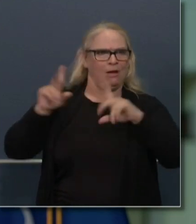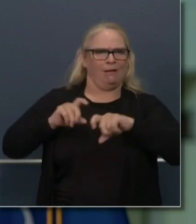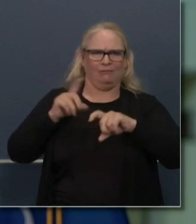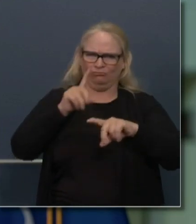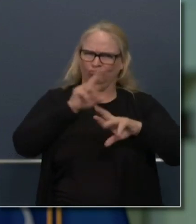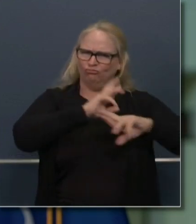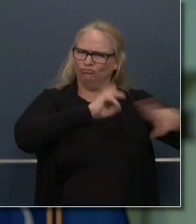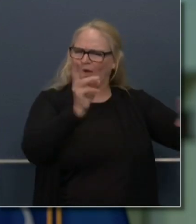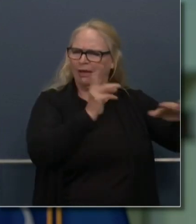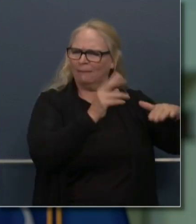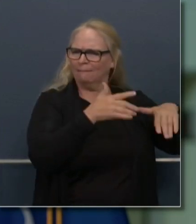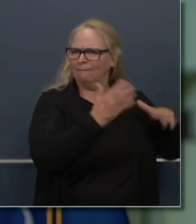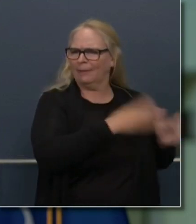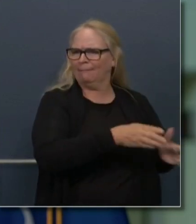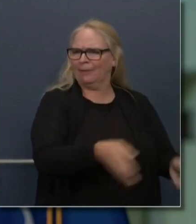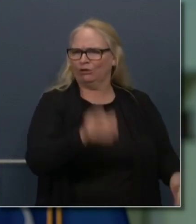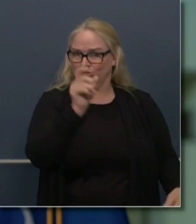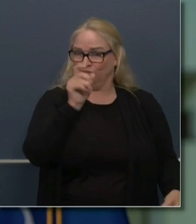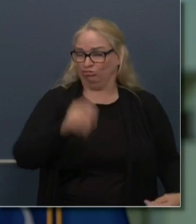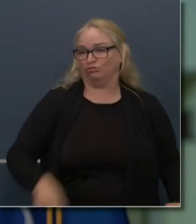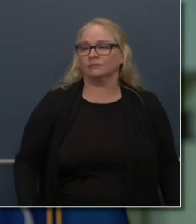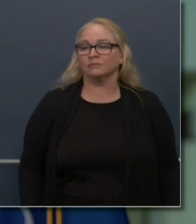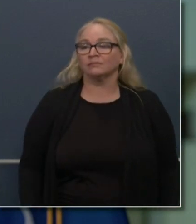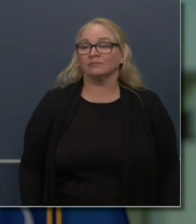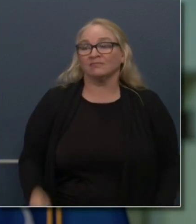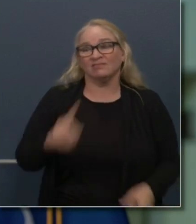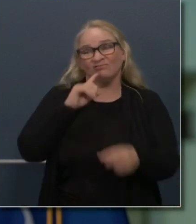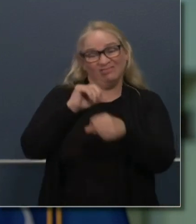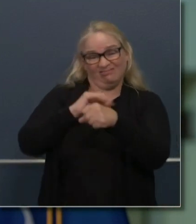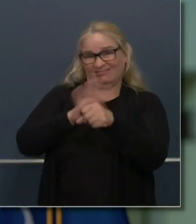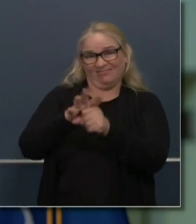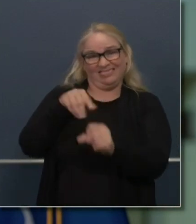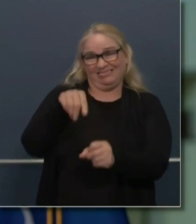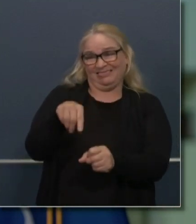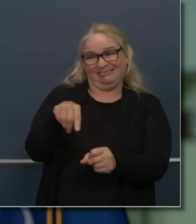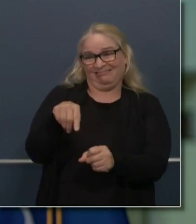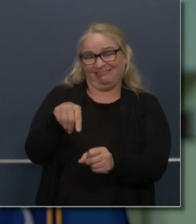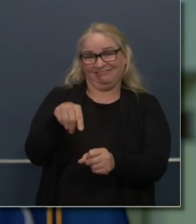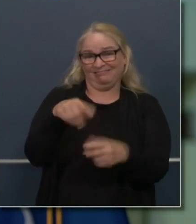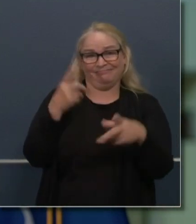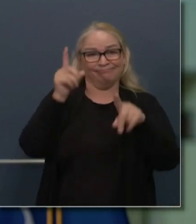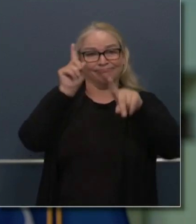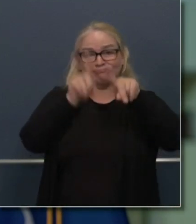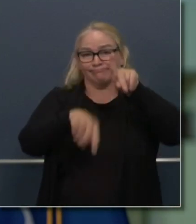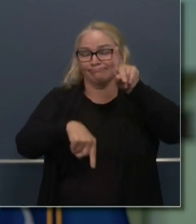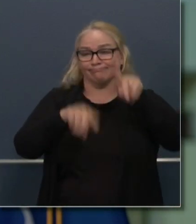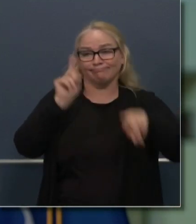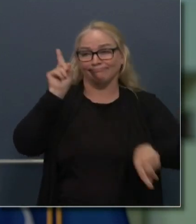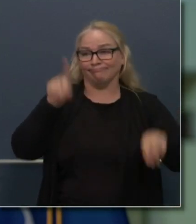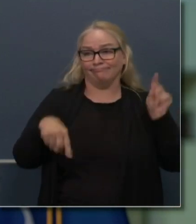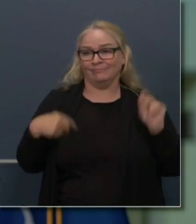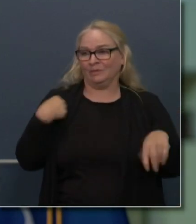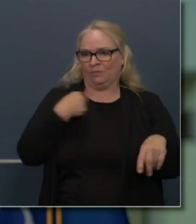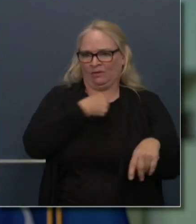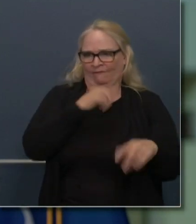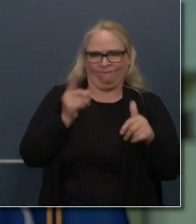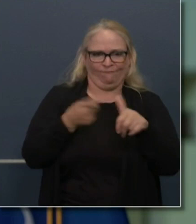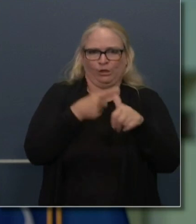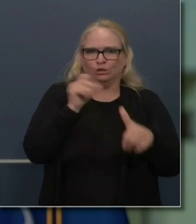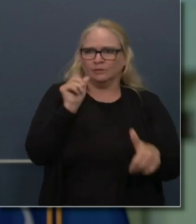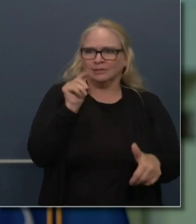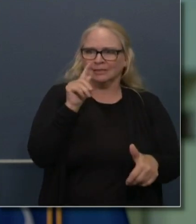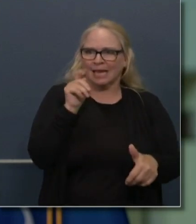very dynamic in many respects, meaning California was very successful early on, nation's first stay-at-home order, to mitigate